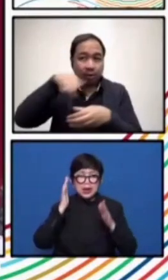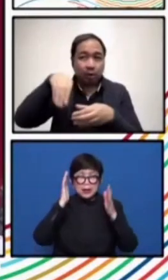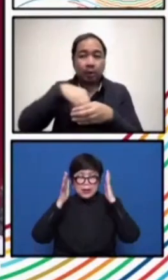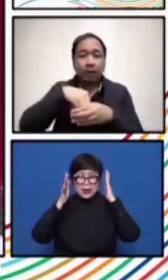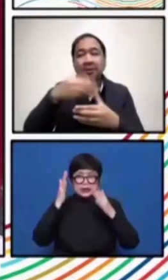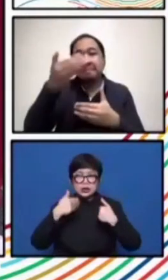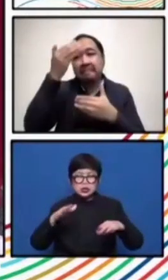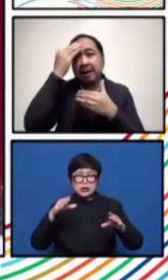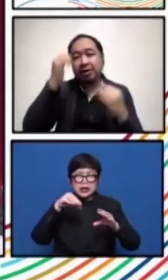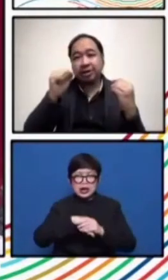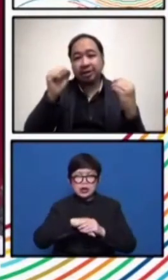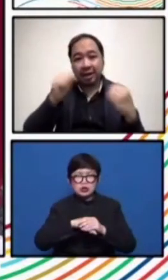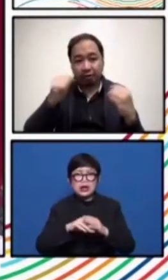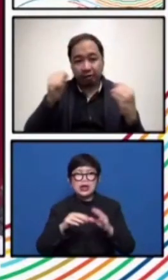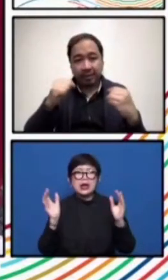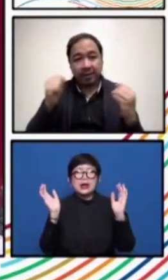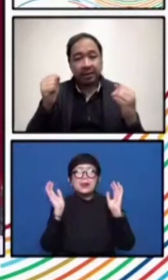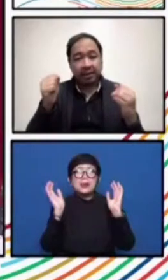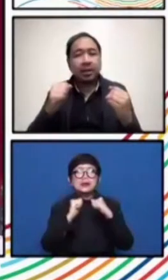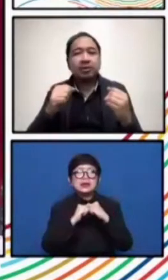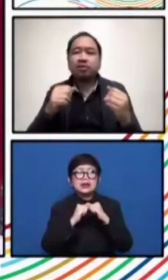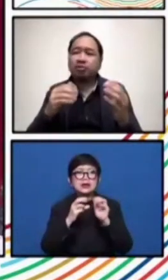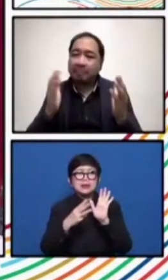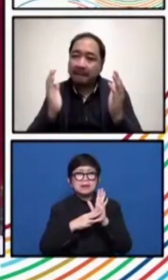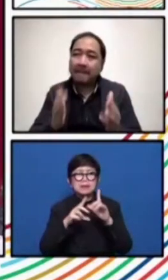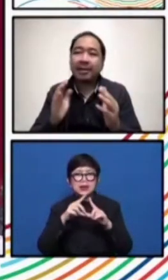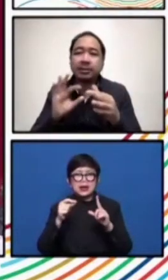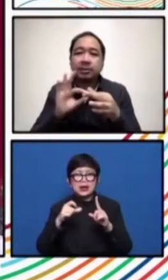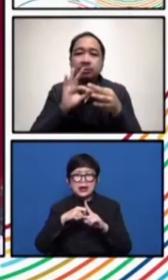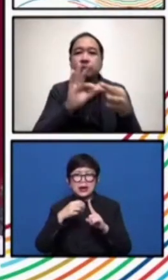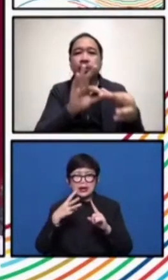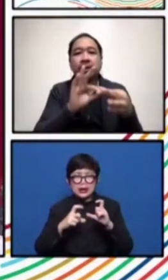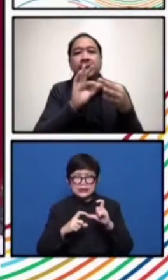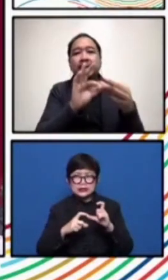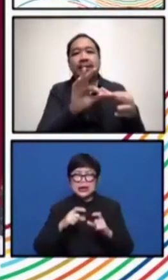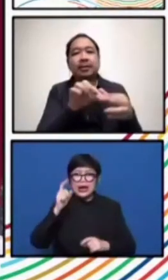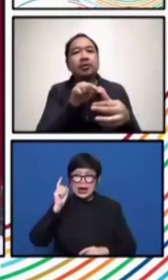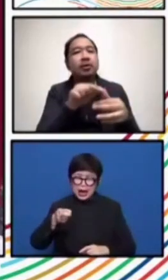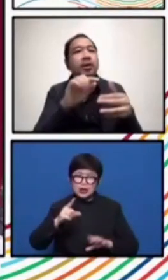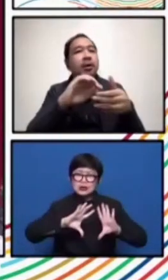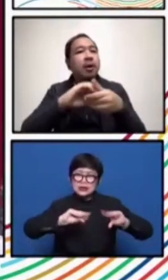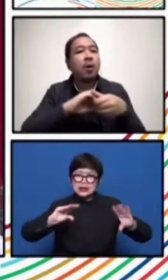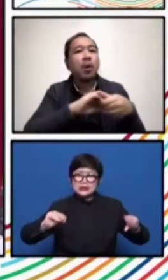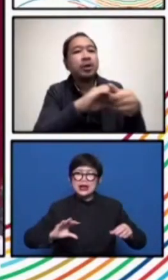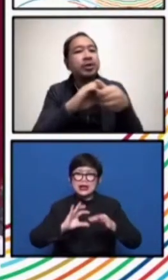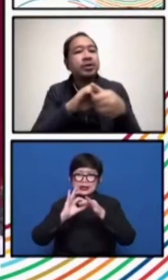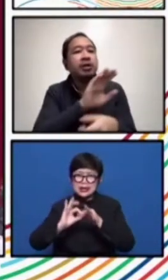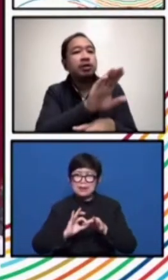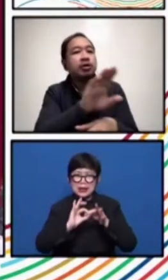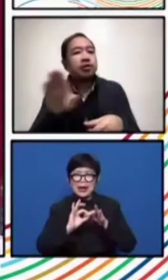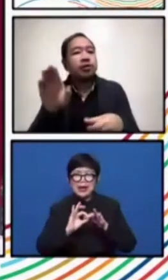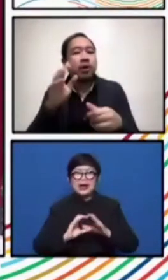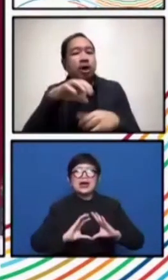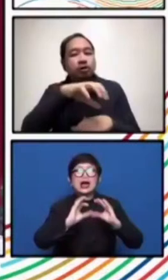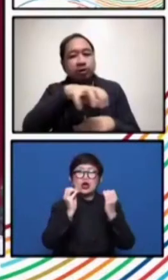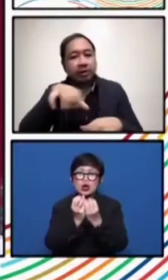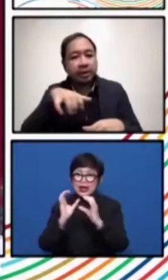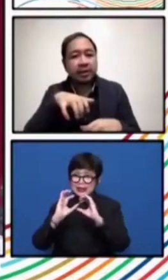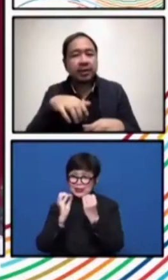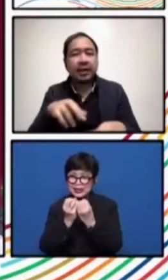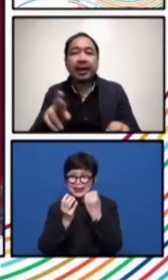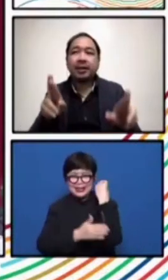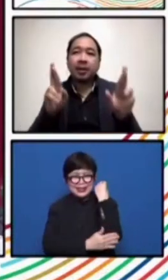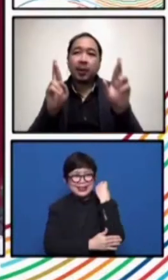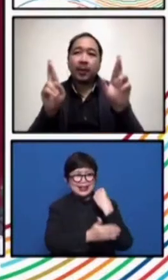and um you need to work with the organization in your country and I wish to